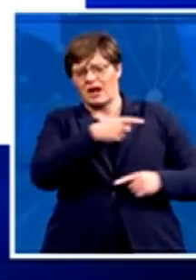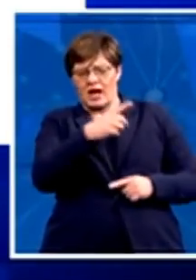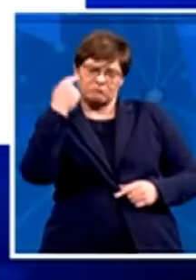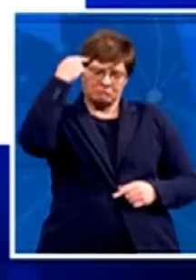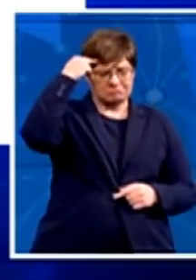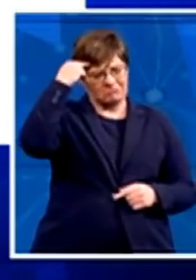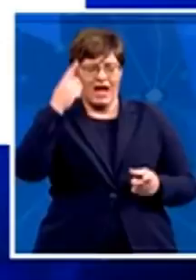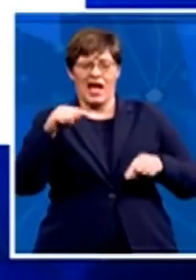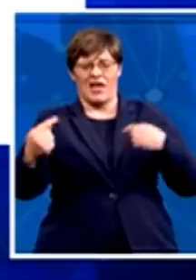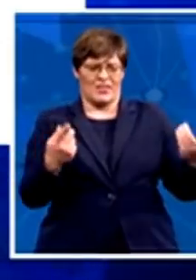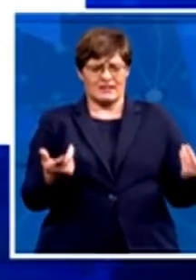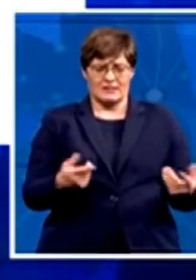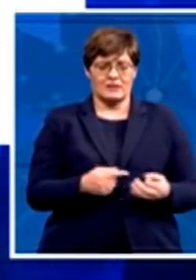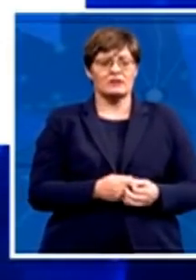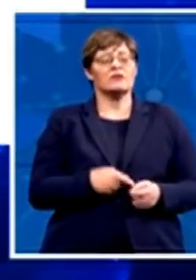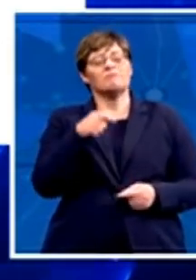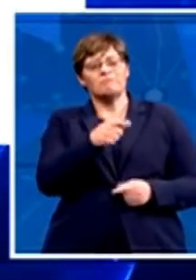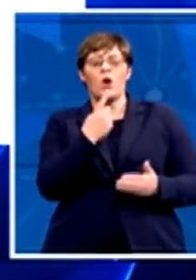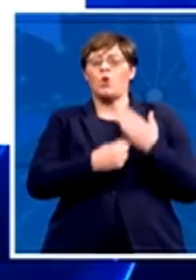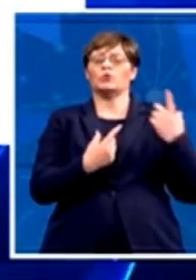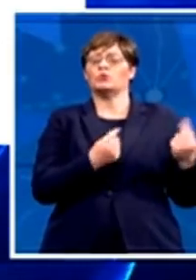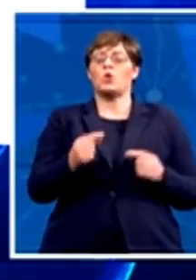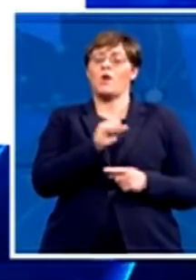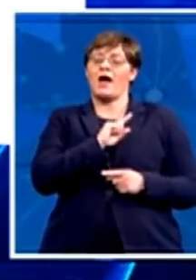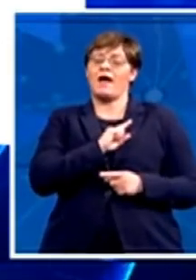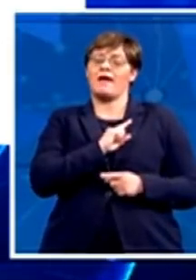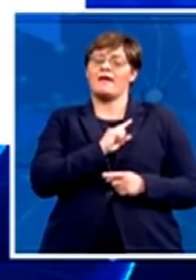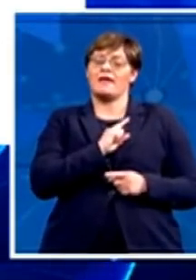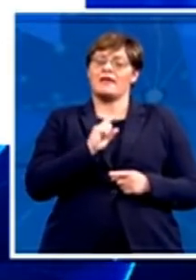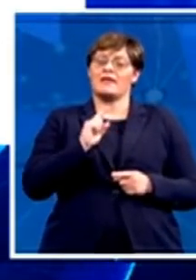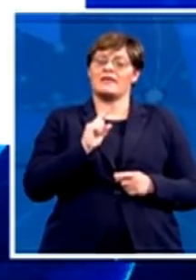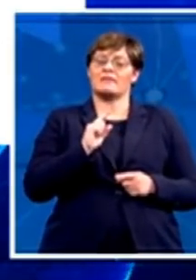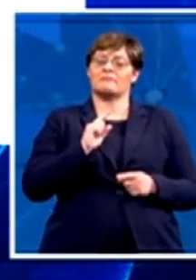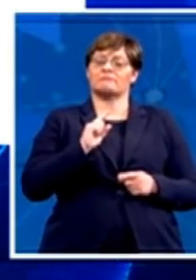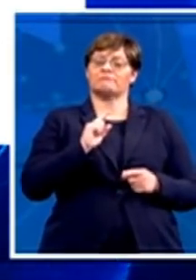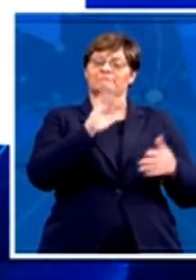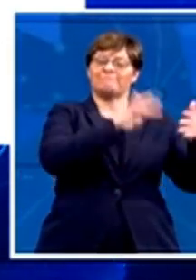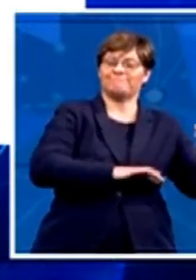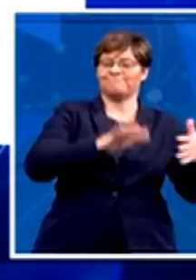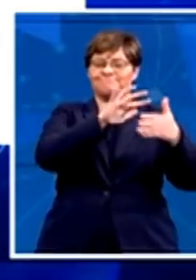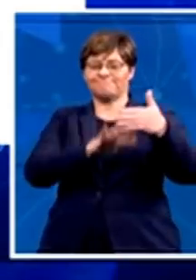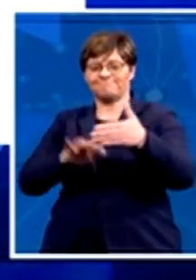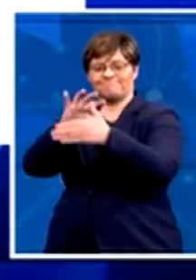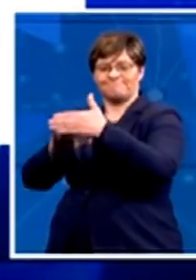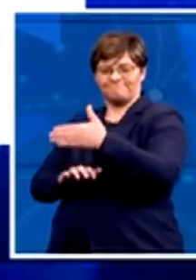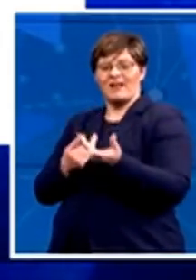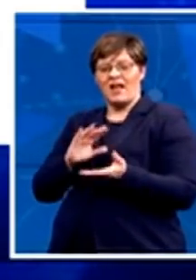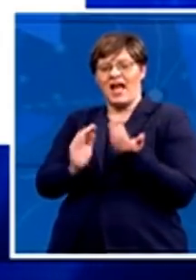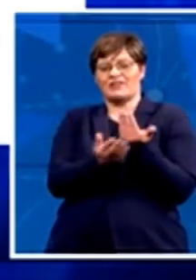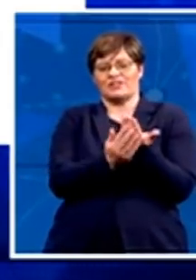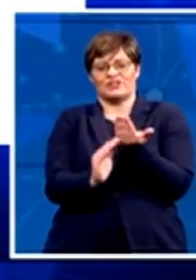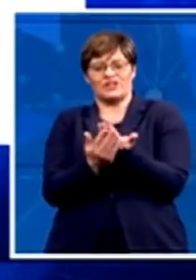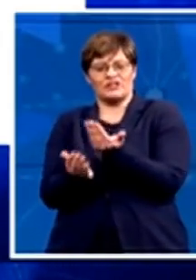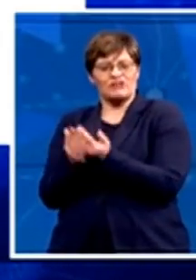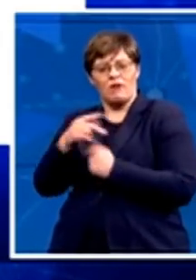this just to offer some scenarios and the risks attached. The first, which is the slide that we're